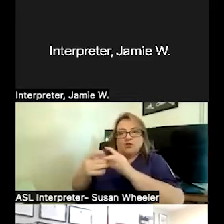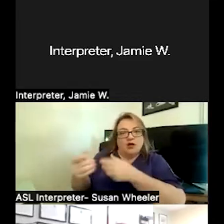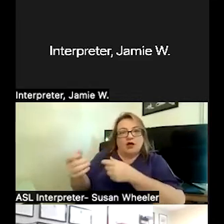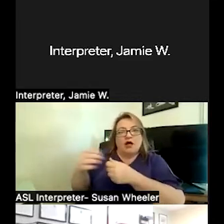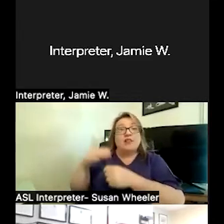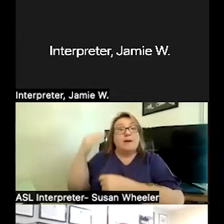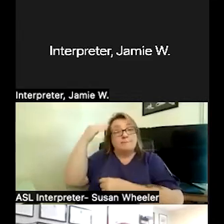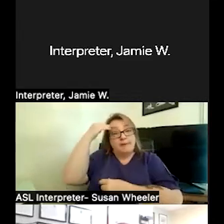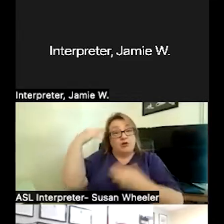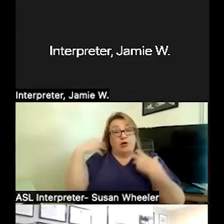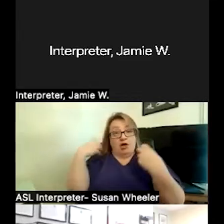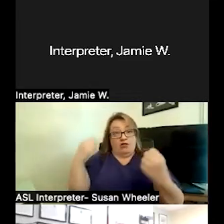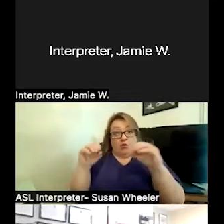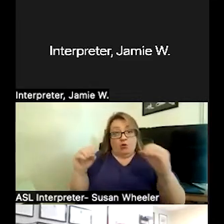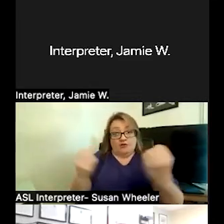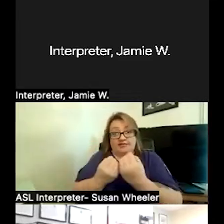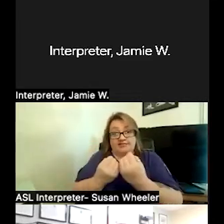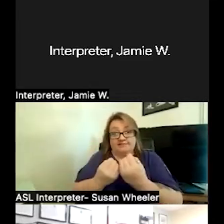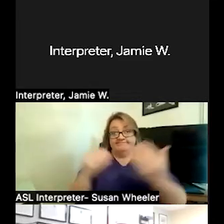health organization. Next.